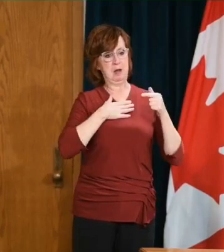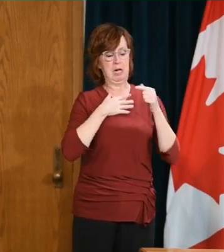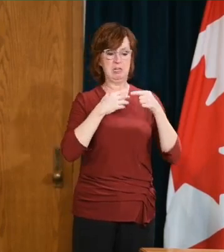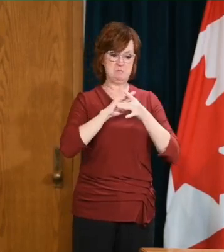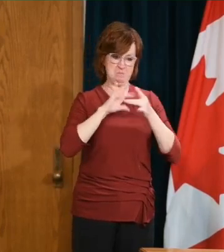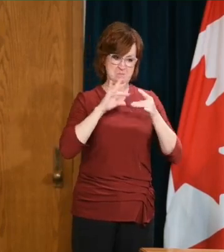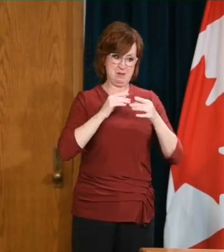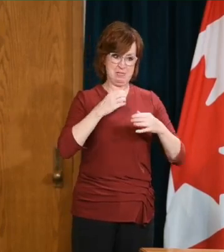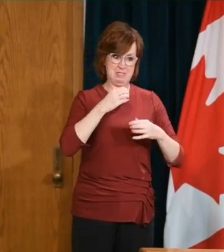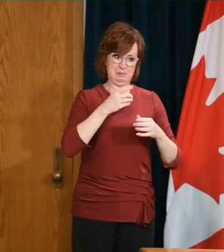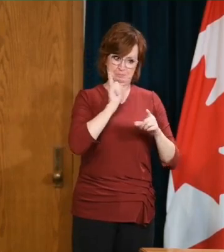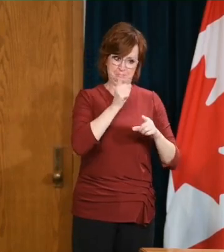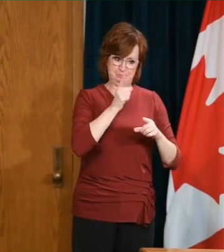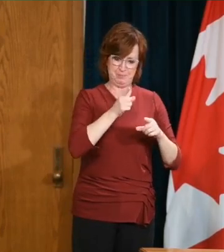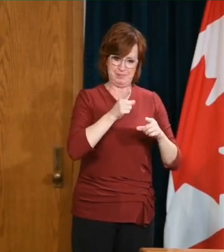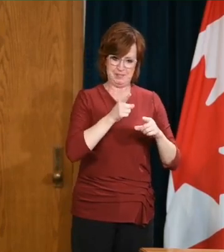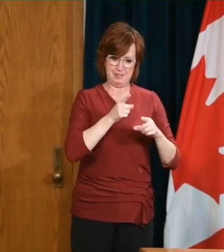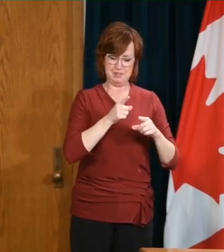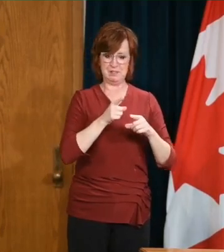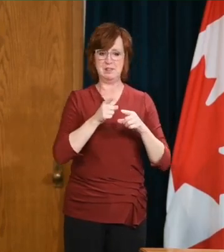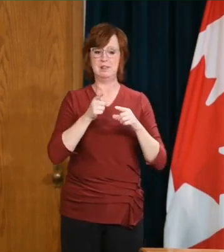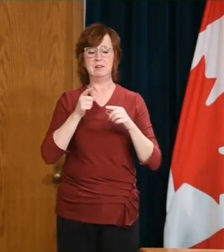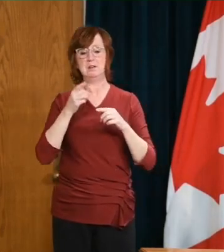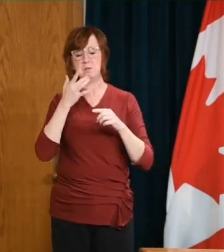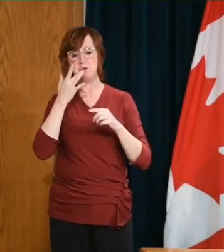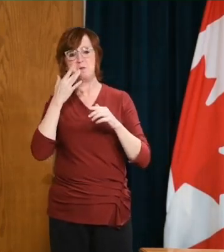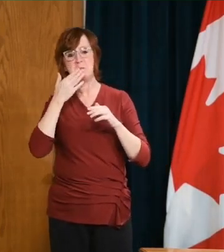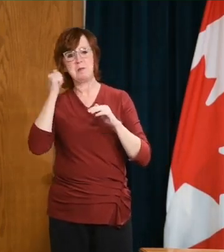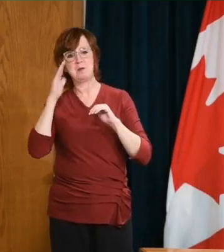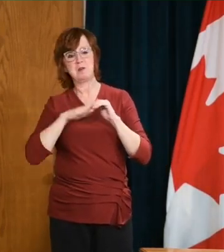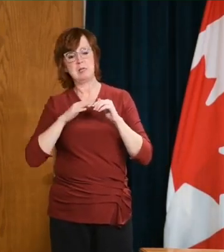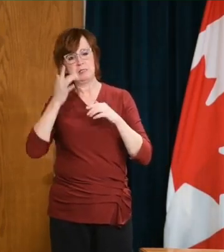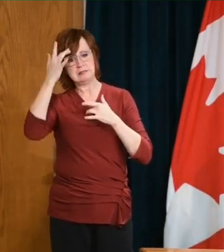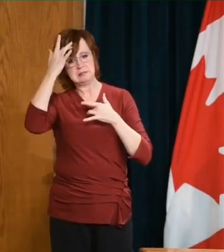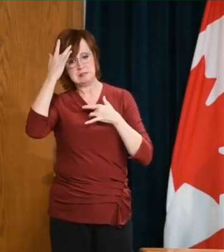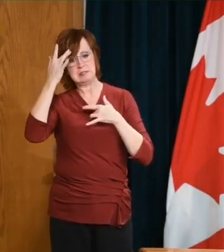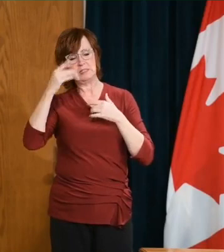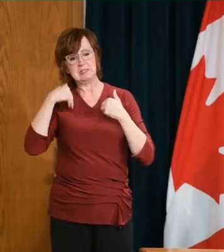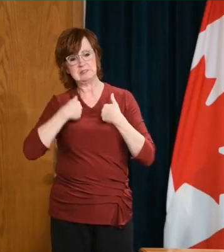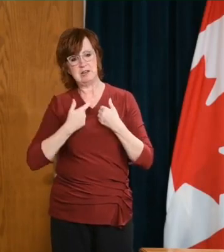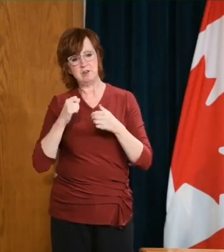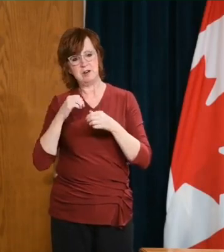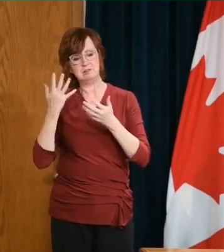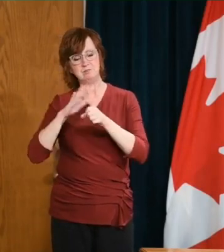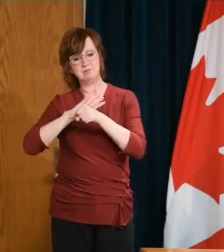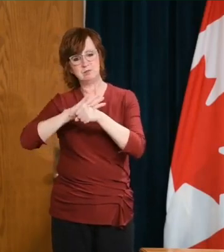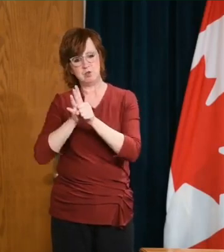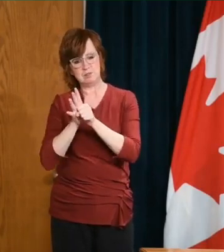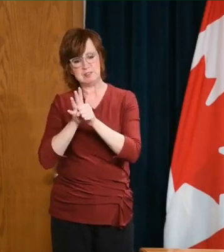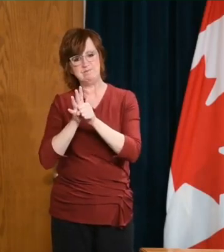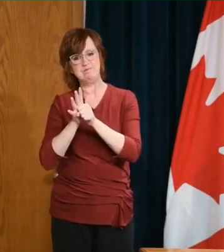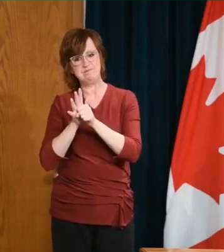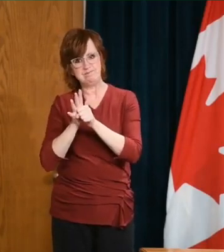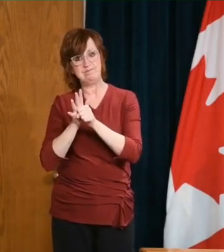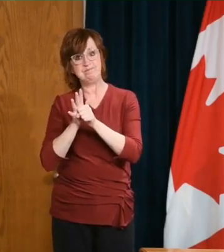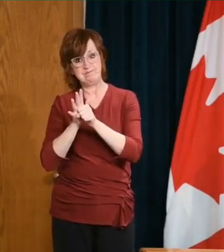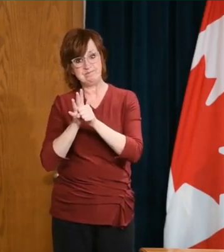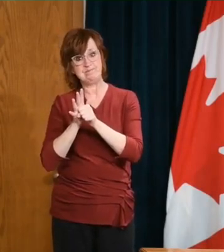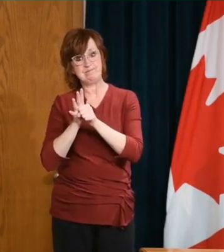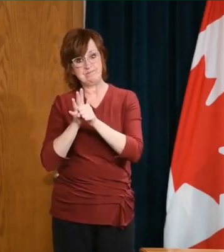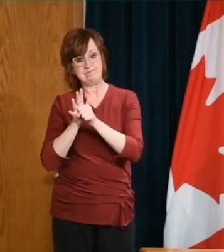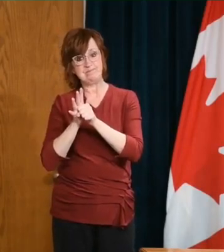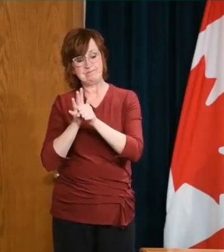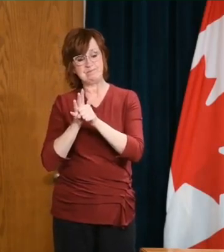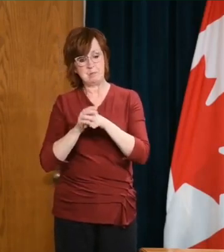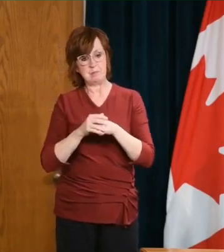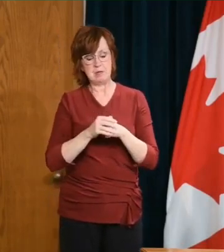Don't. Just don't. Keep your guard up. It's working, and it will continue to